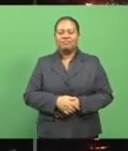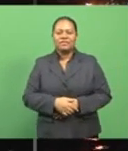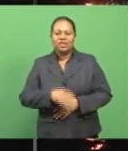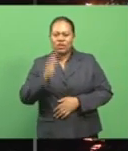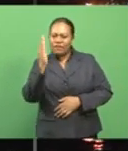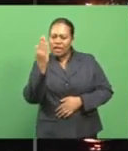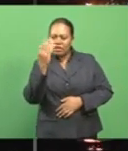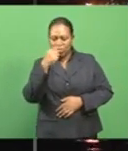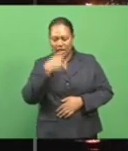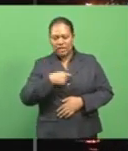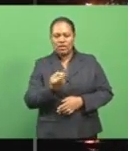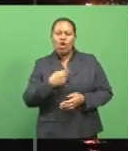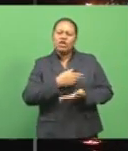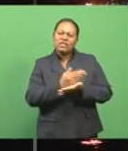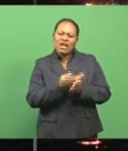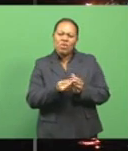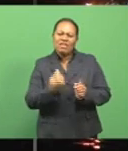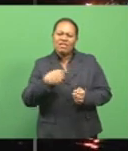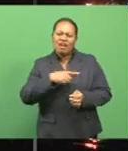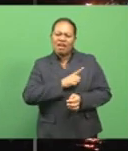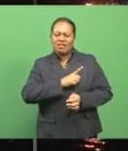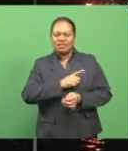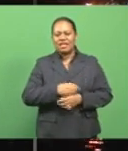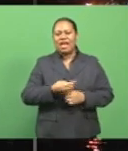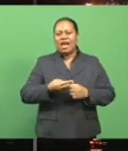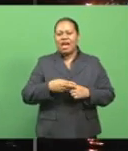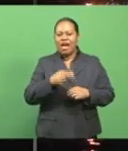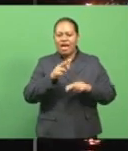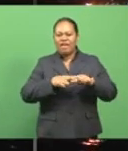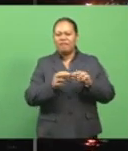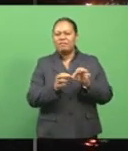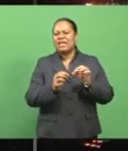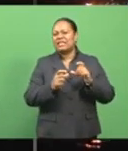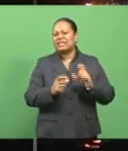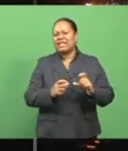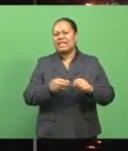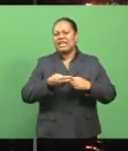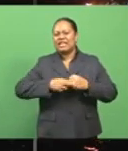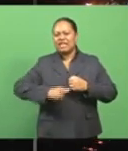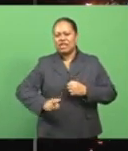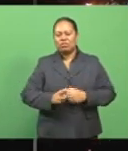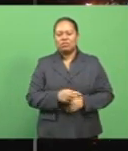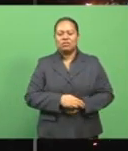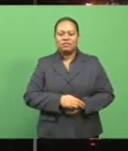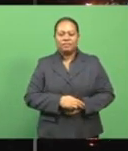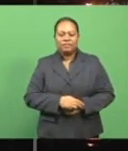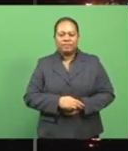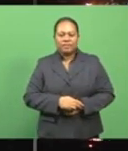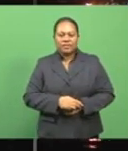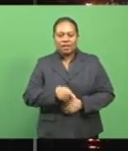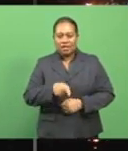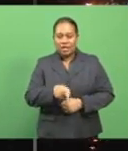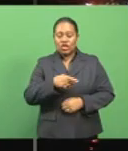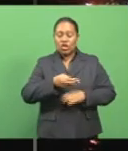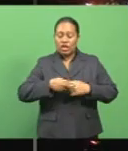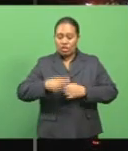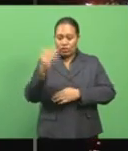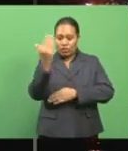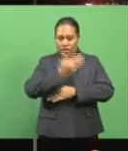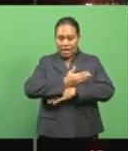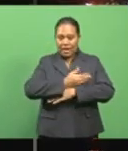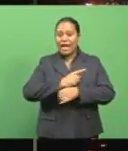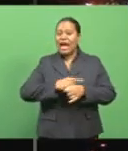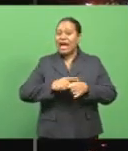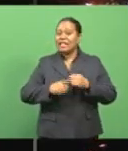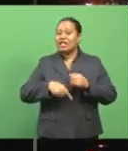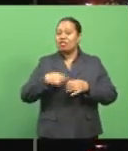fbcnews@fbc.com.fj or share it with us via our FBC News Facebook page or Twitter @FBC News. That's your news for tonight. Until